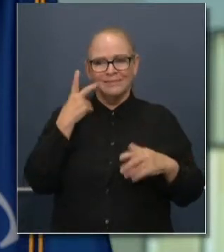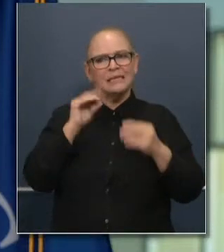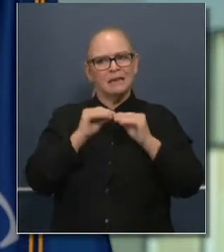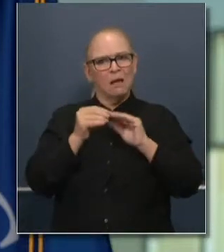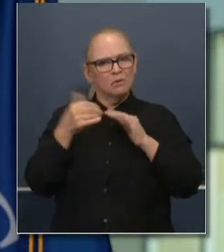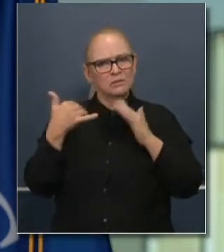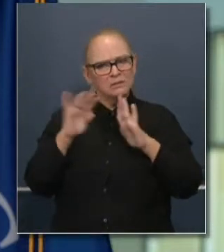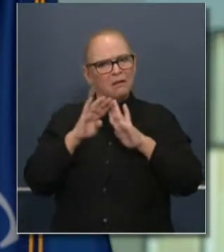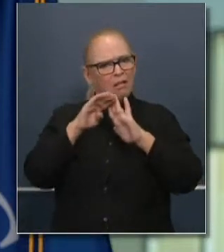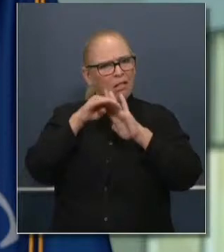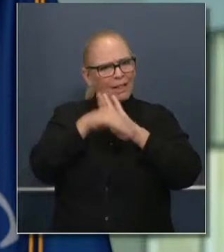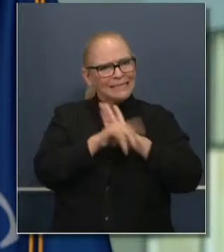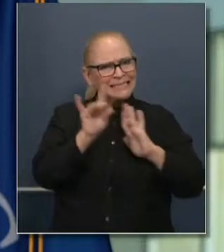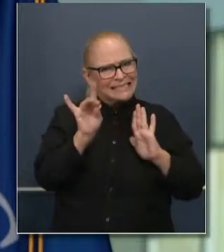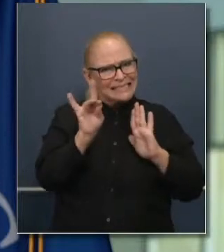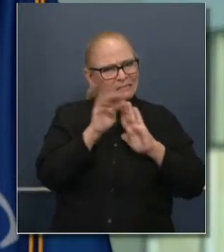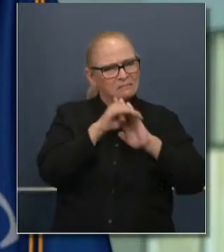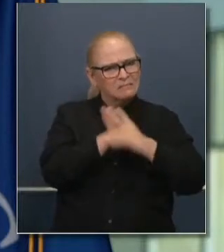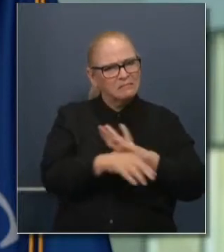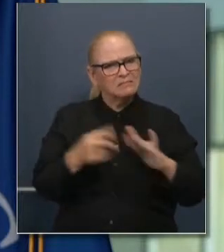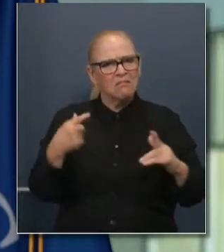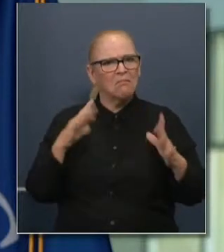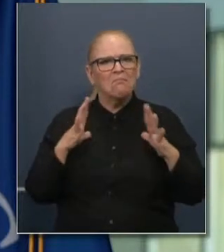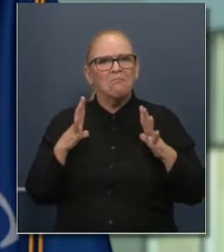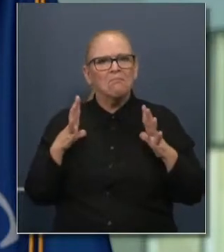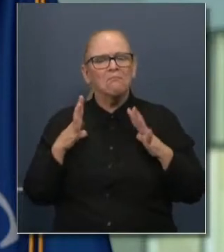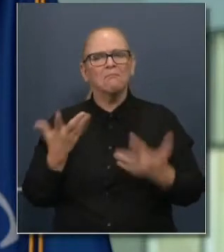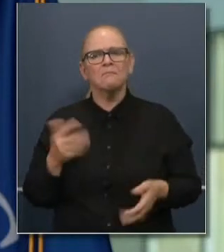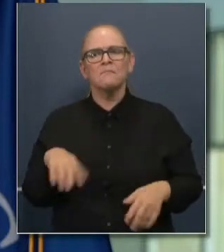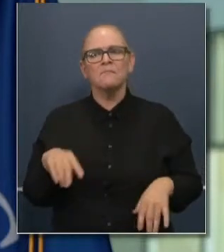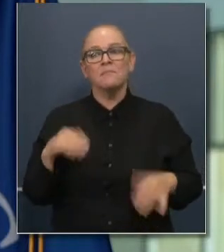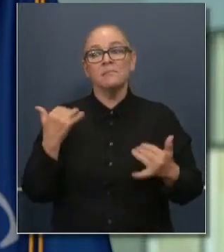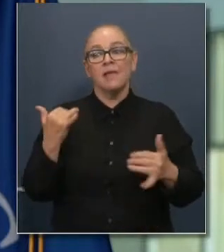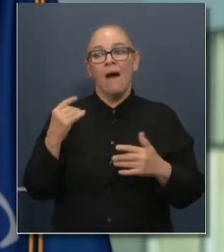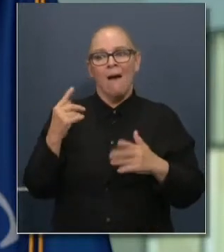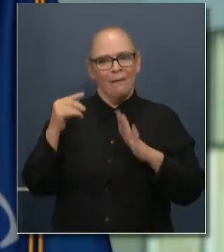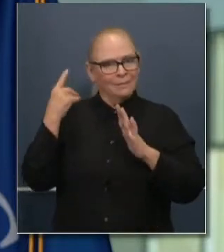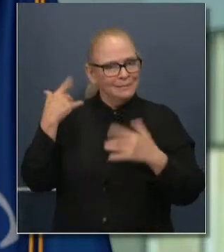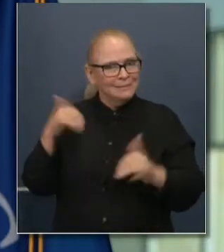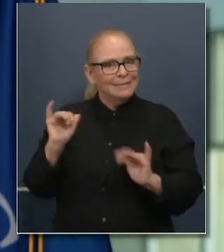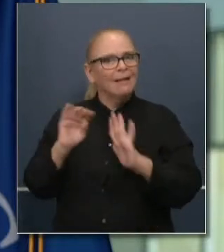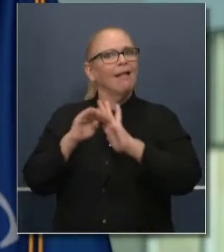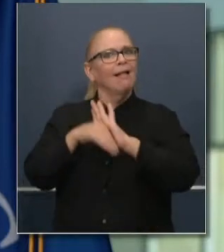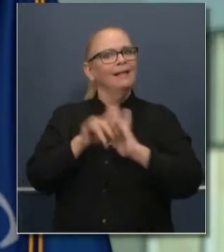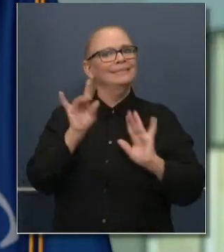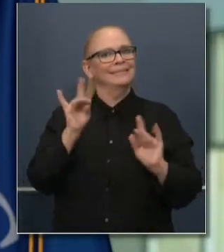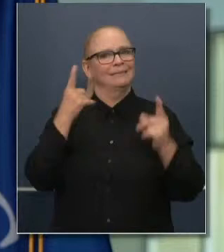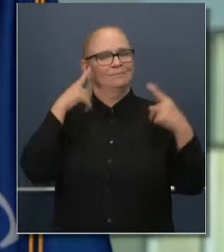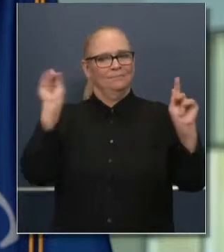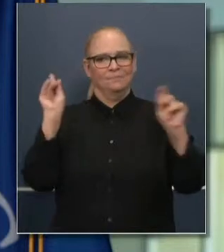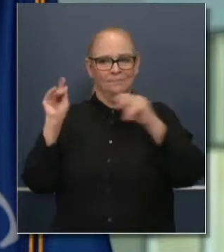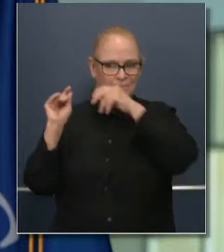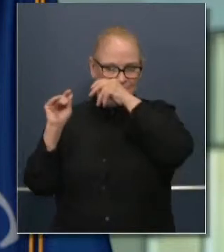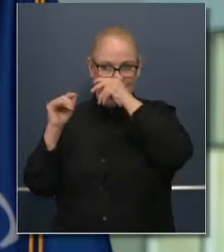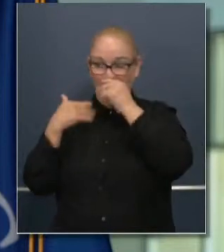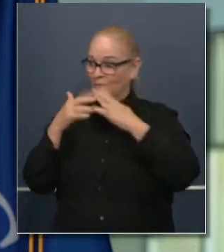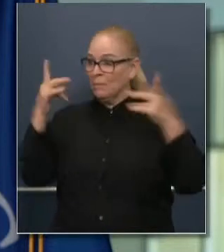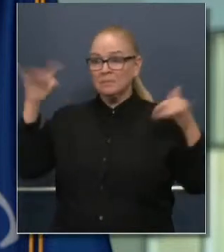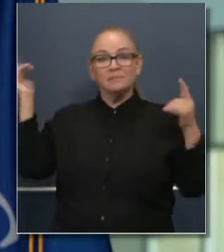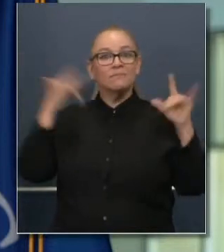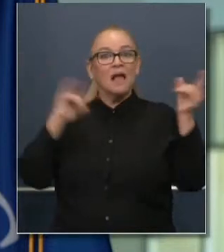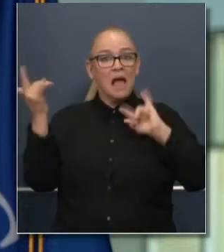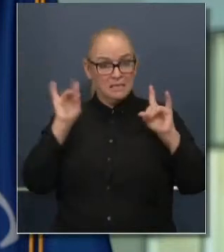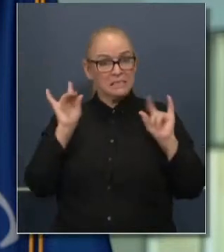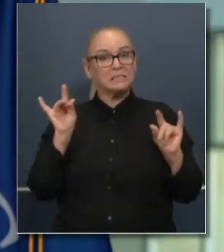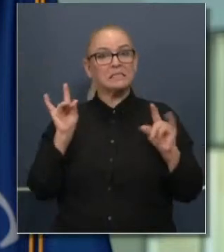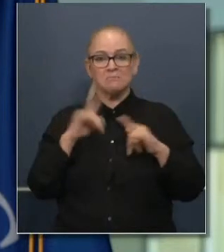spread early on, and you're now seeing this modest decline that we've exampled here today. So to the extent, and again, I've been